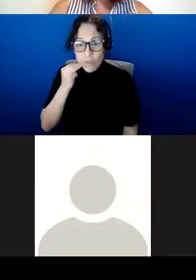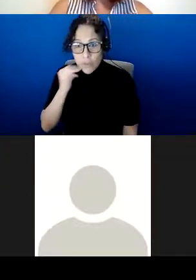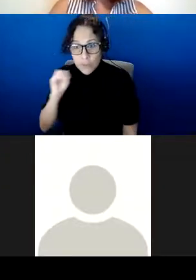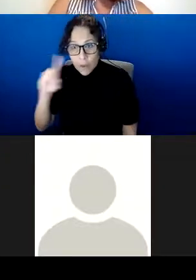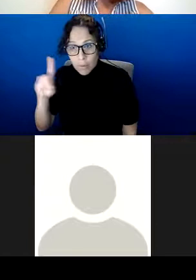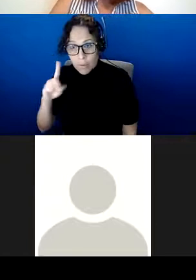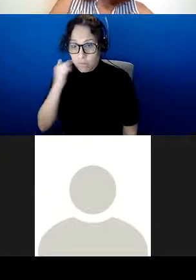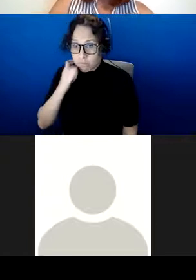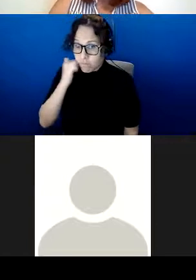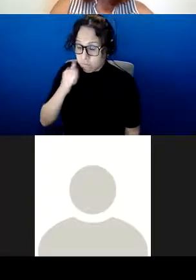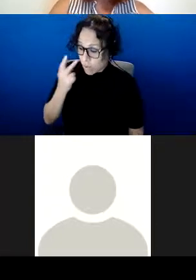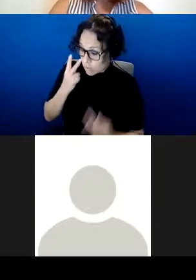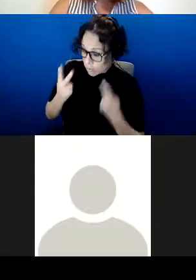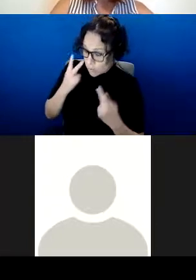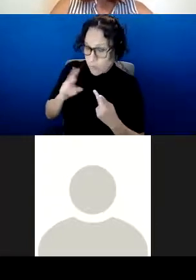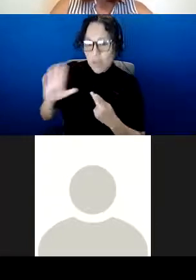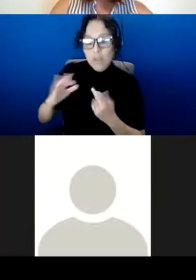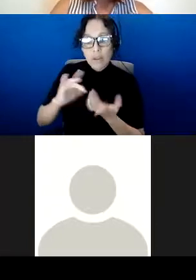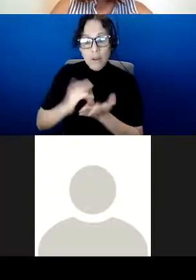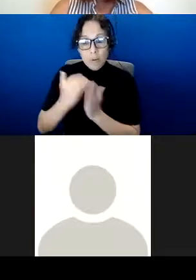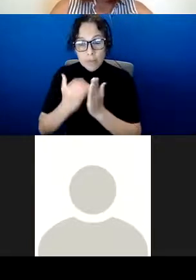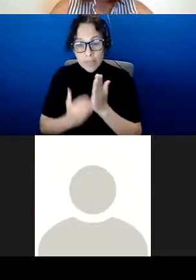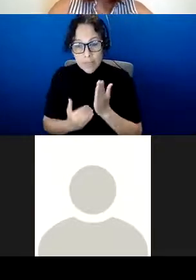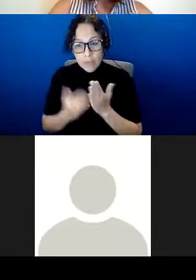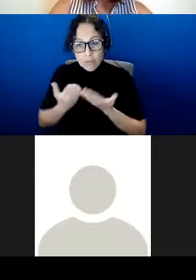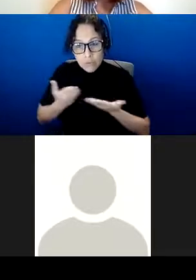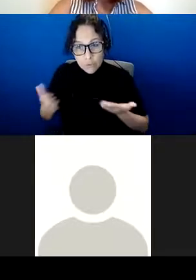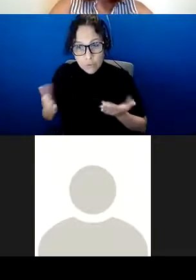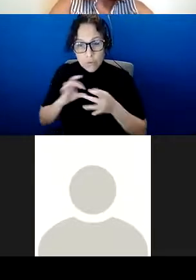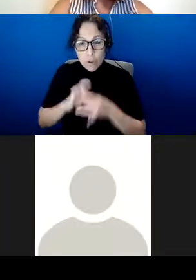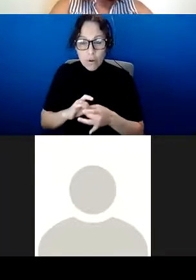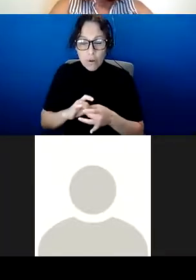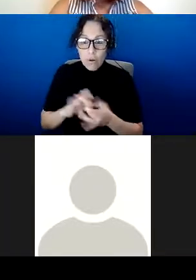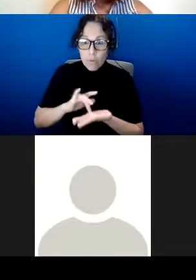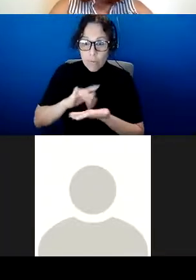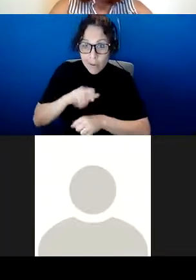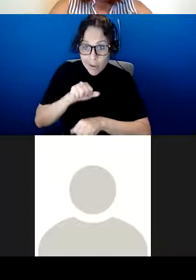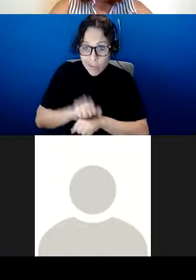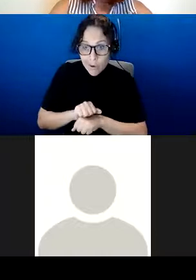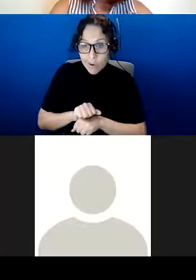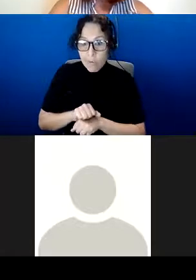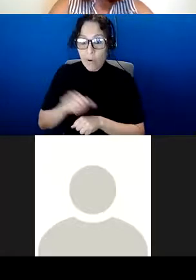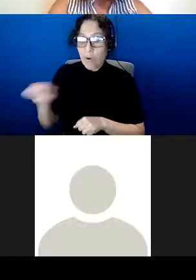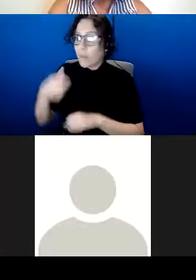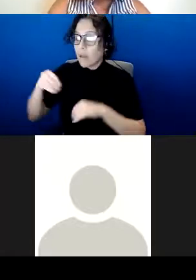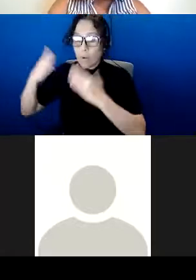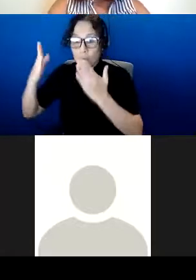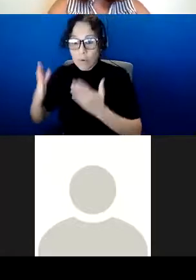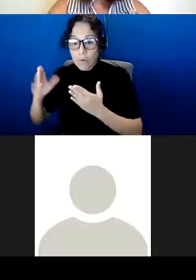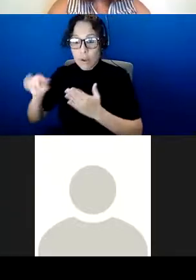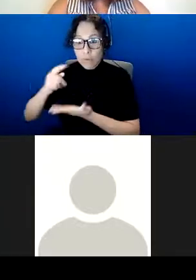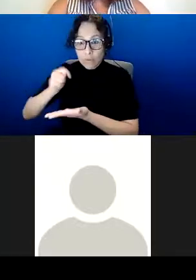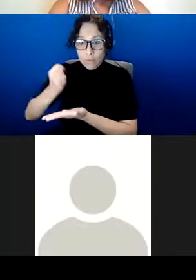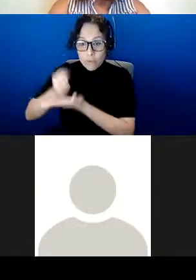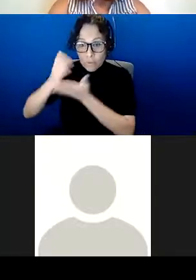see? A list of medications, supplies, and medical equipment. Updates from other providers, therapists, or even